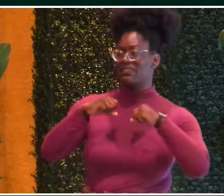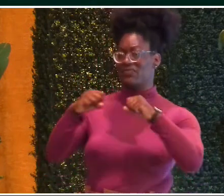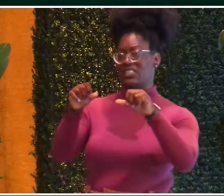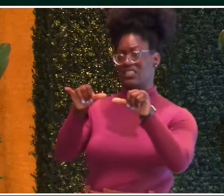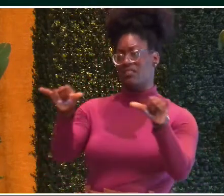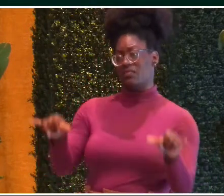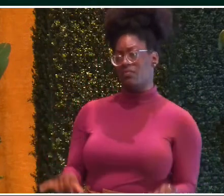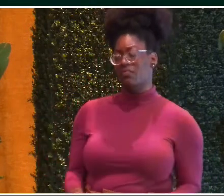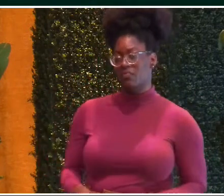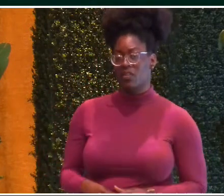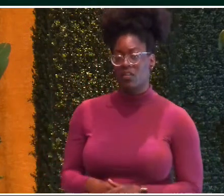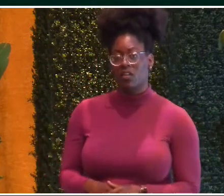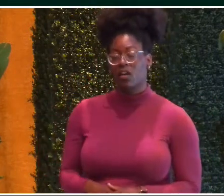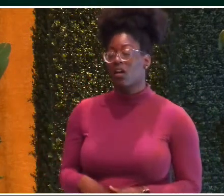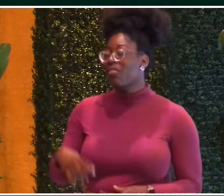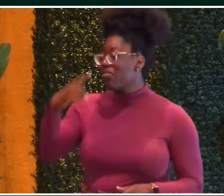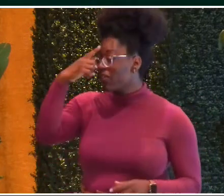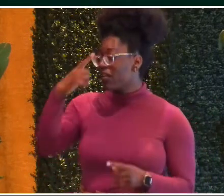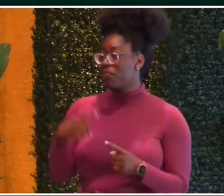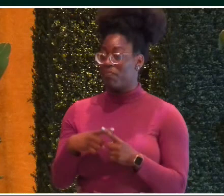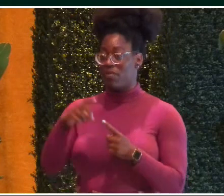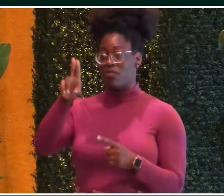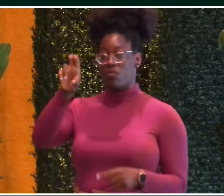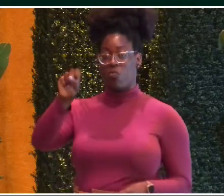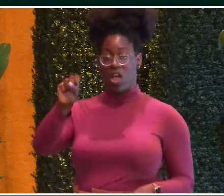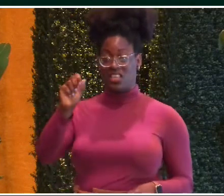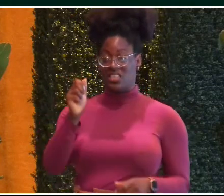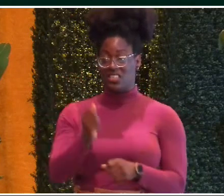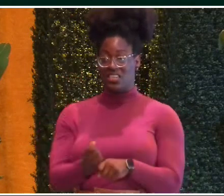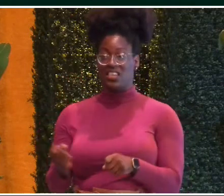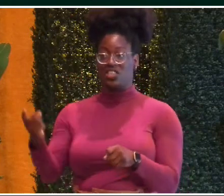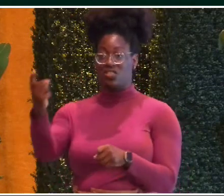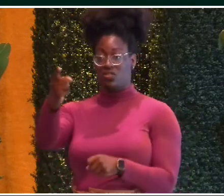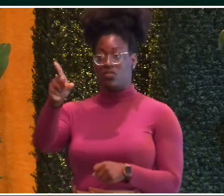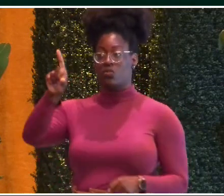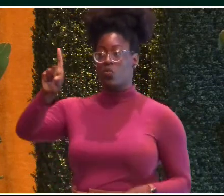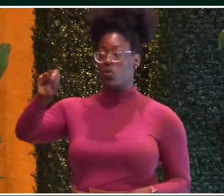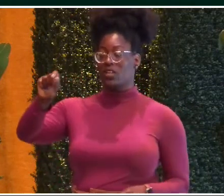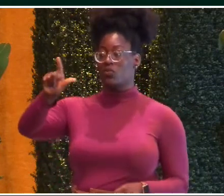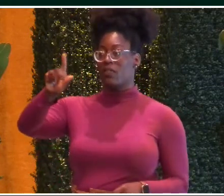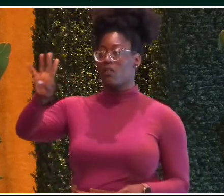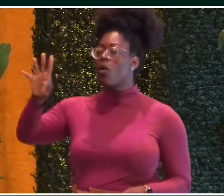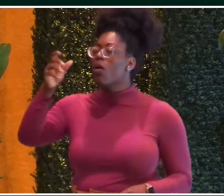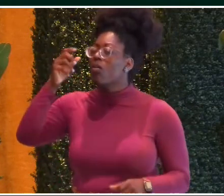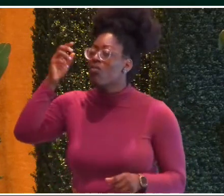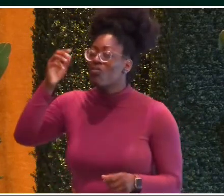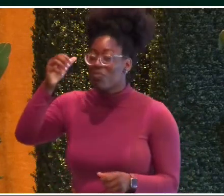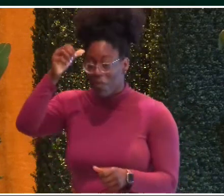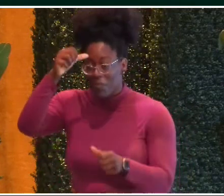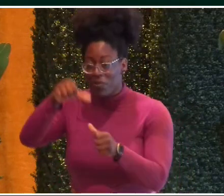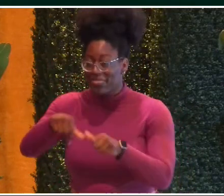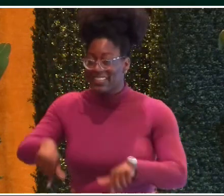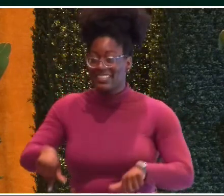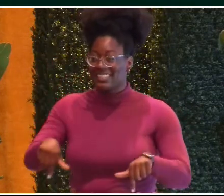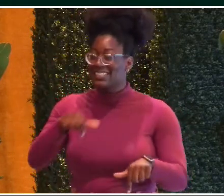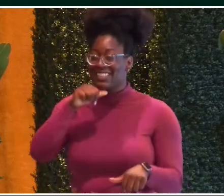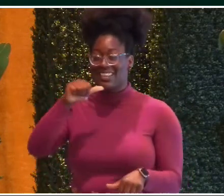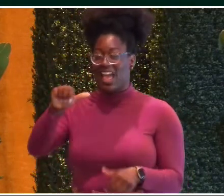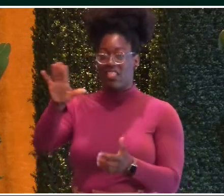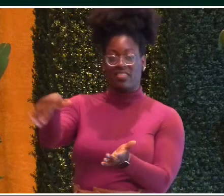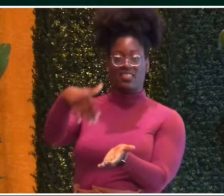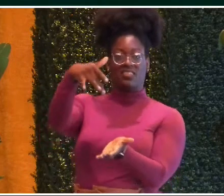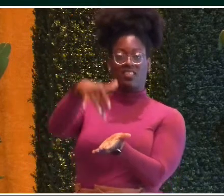2024. Because the US is not the center of the world, contrary to what everybody believes. We live